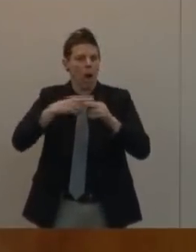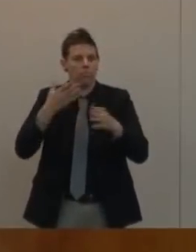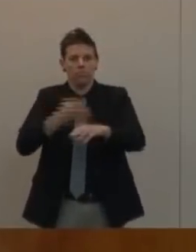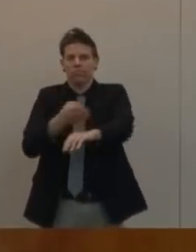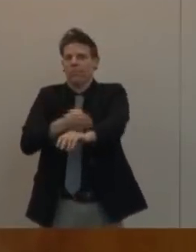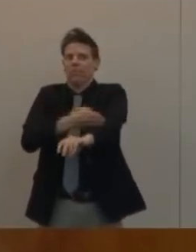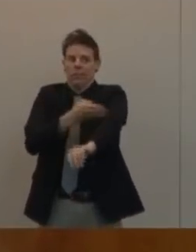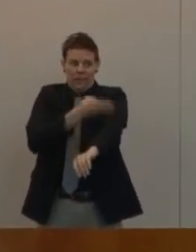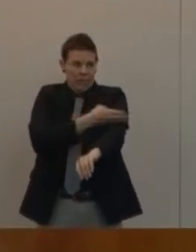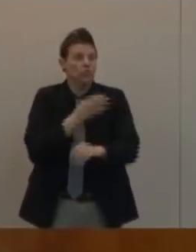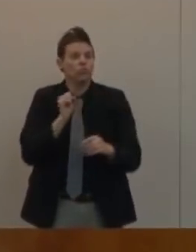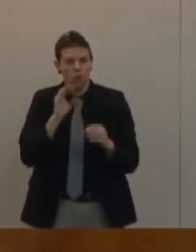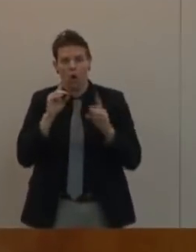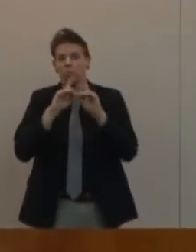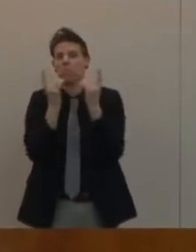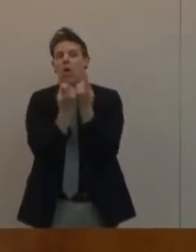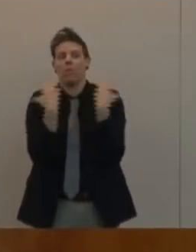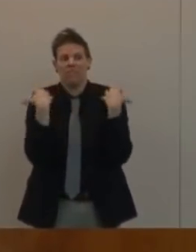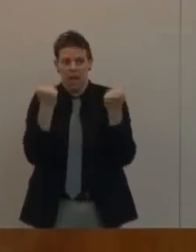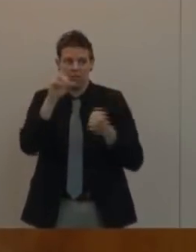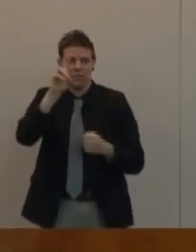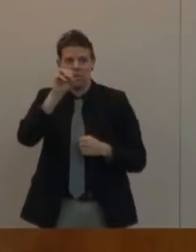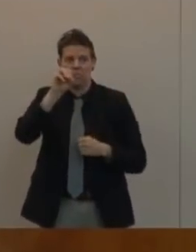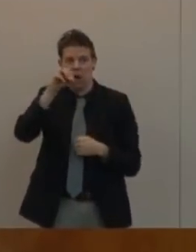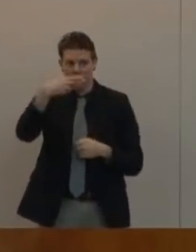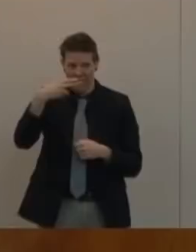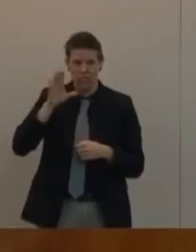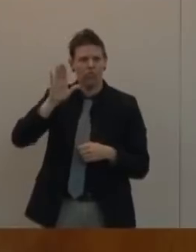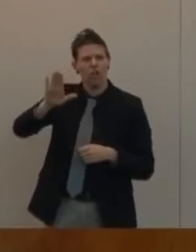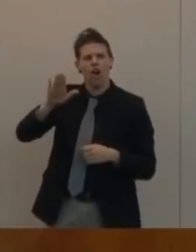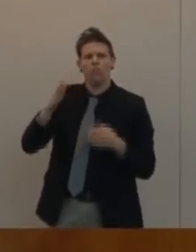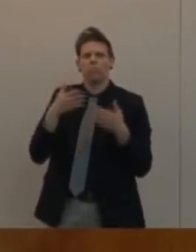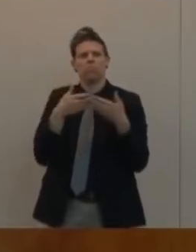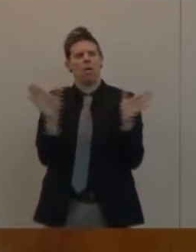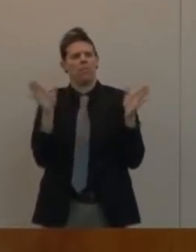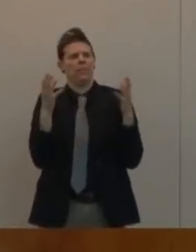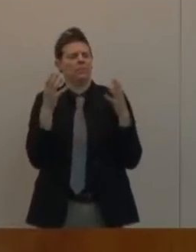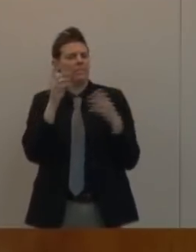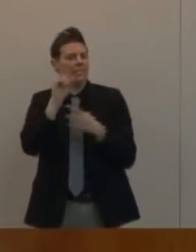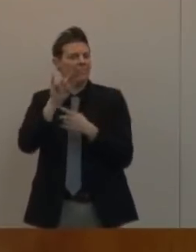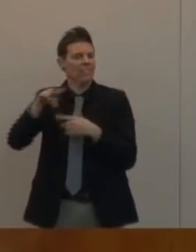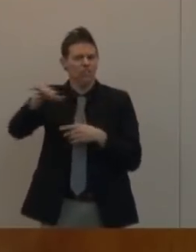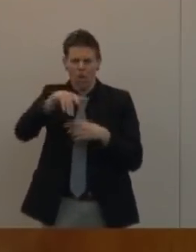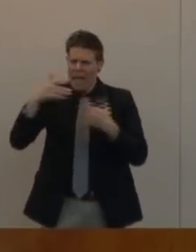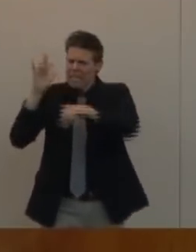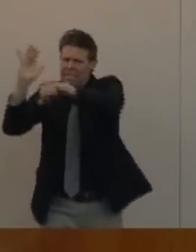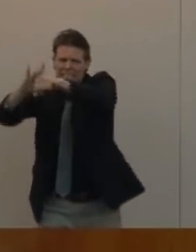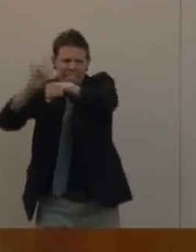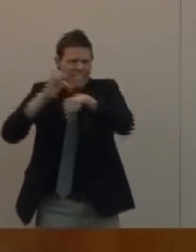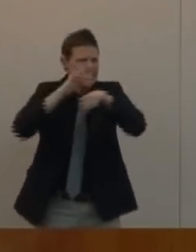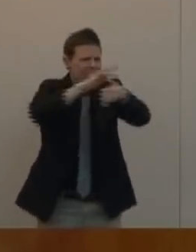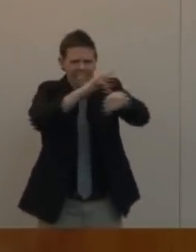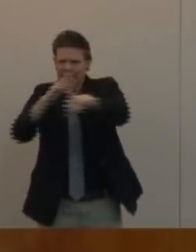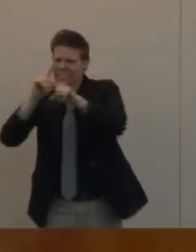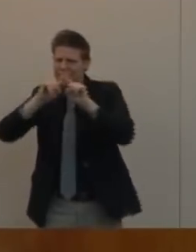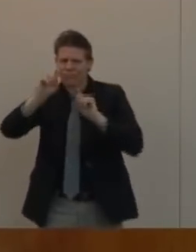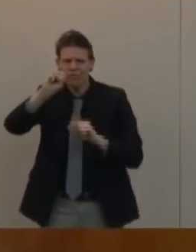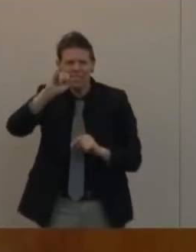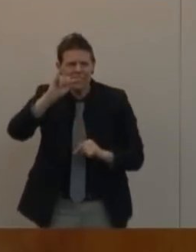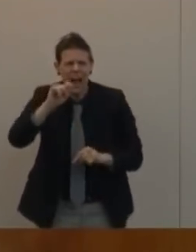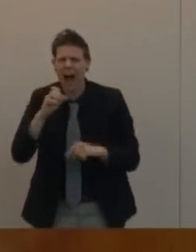Health Division, who are out there every day, who go out to all these sites, and they also are available to do immediate